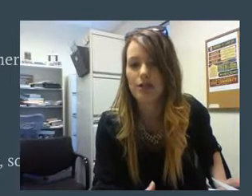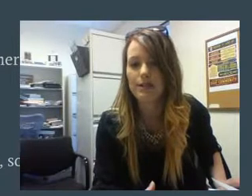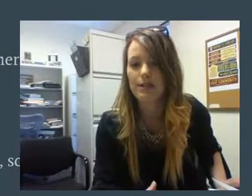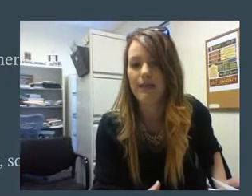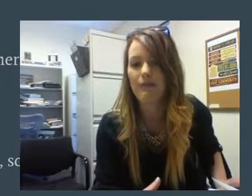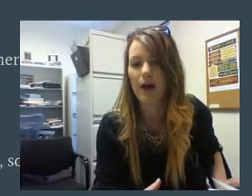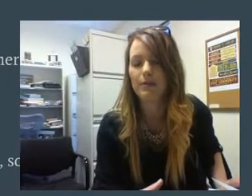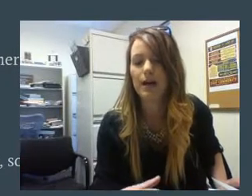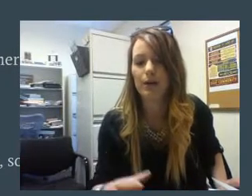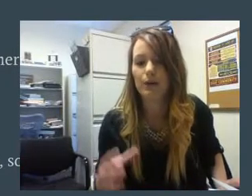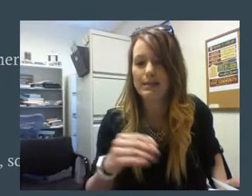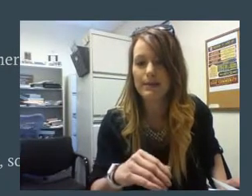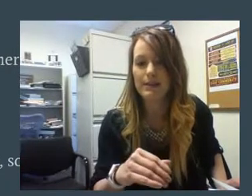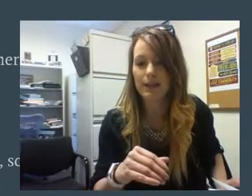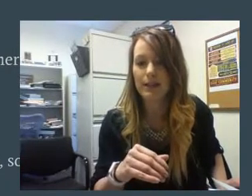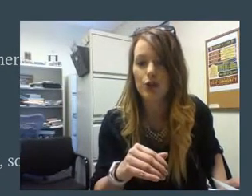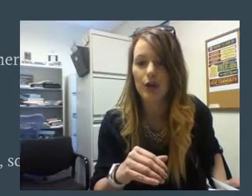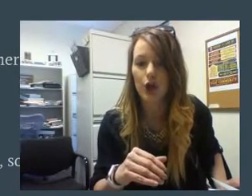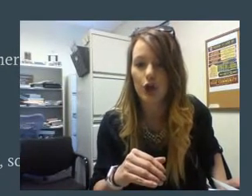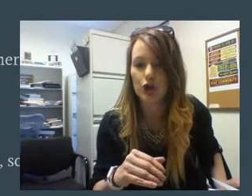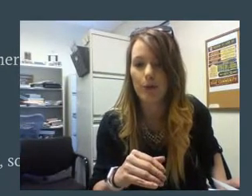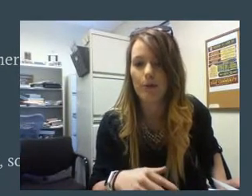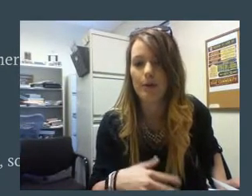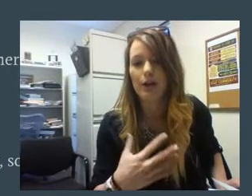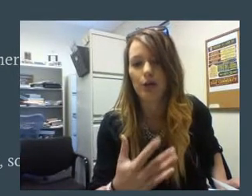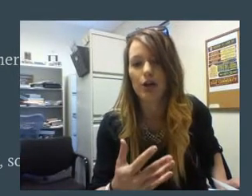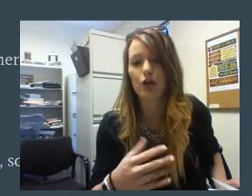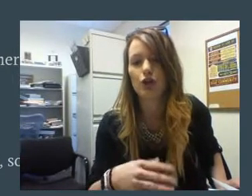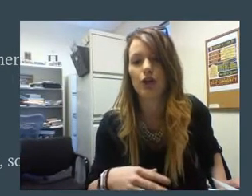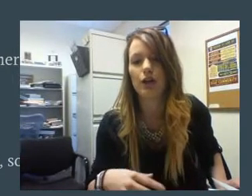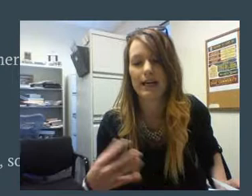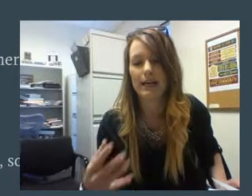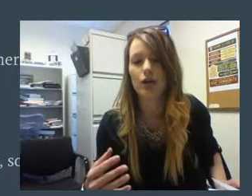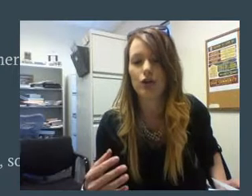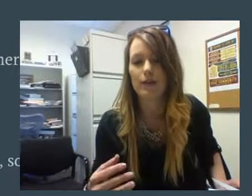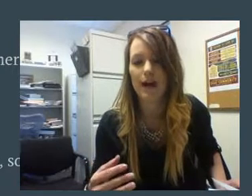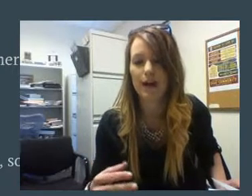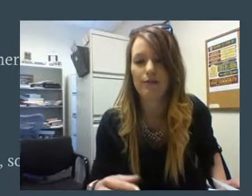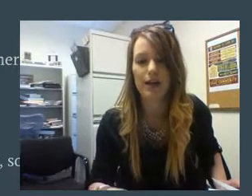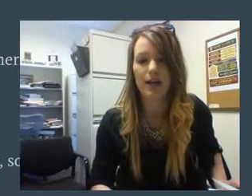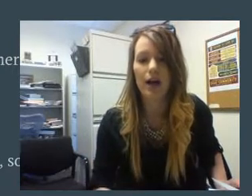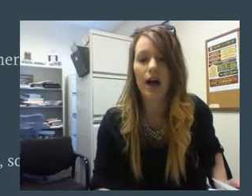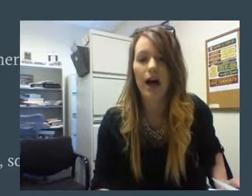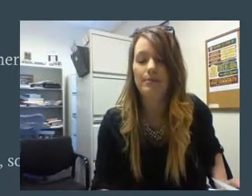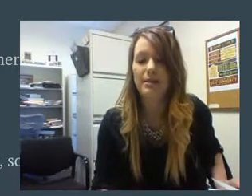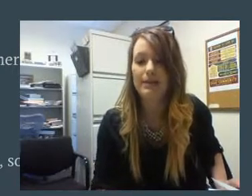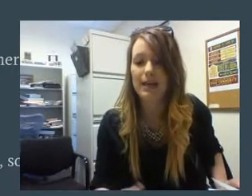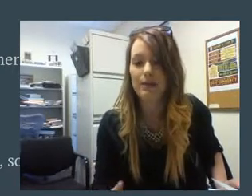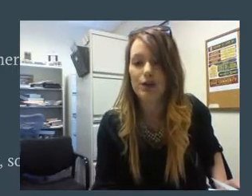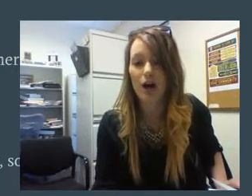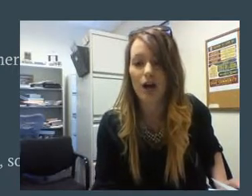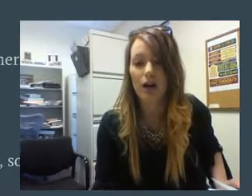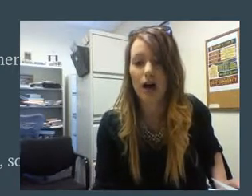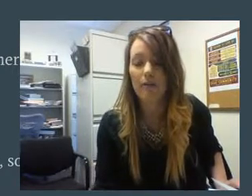and definitions that they've developed that relate specifically to their culture, whether it be a minority culture, an identity culture, that kind of thing. Some